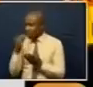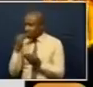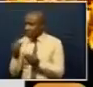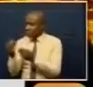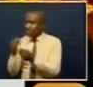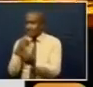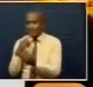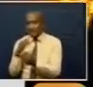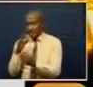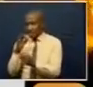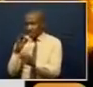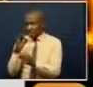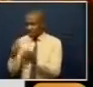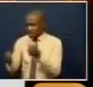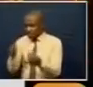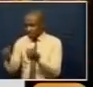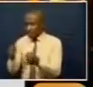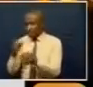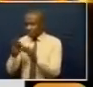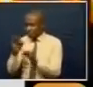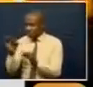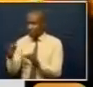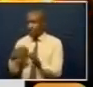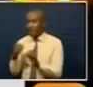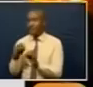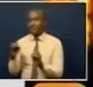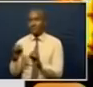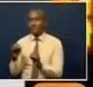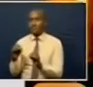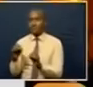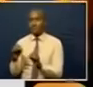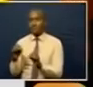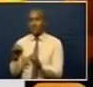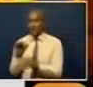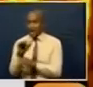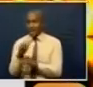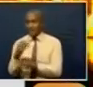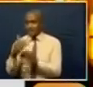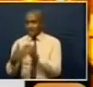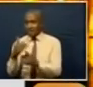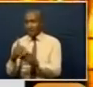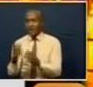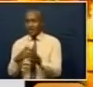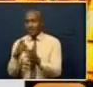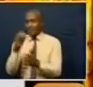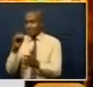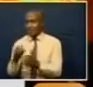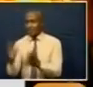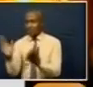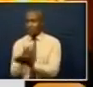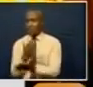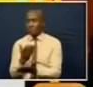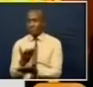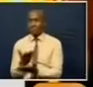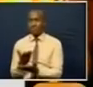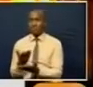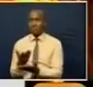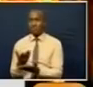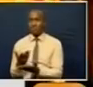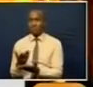food. So when you have to go to a neighbor to ask them to cook for you, they take their commission, a percentage of the food you've given them, you